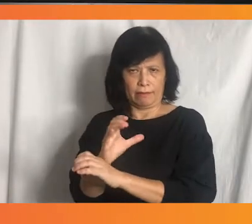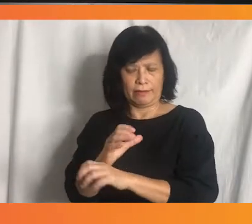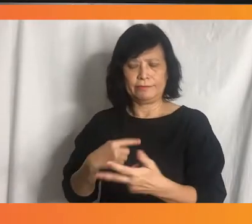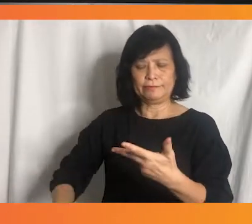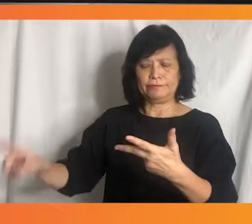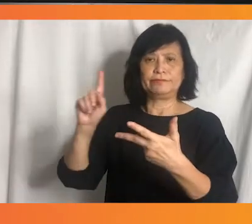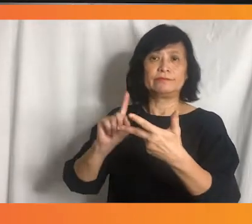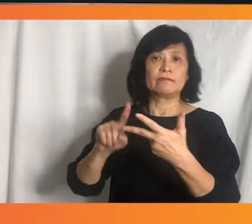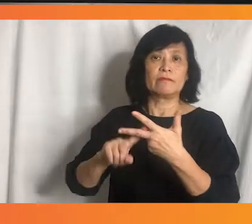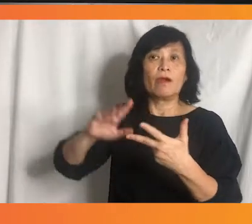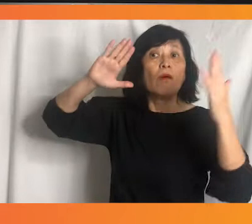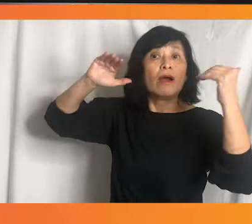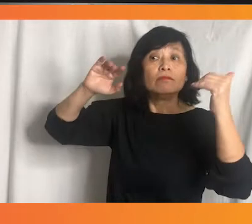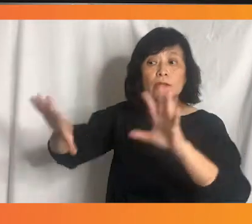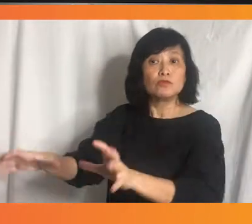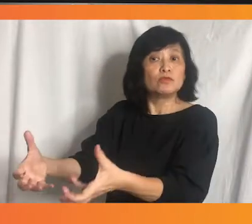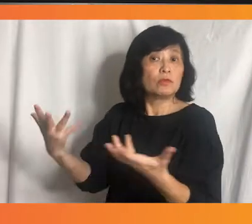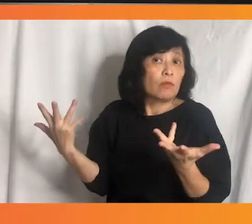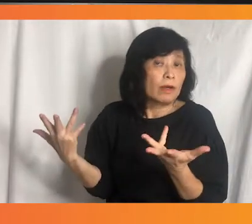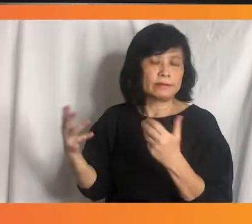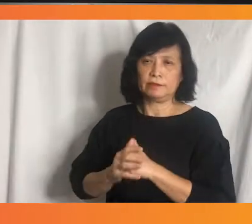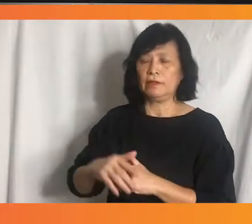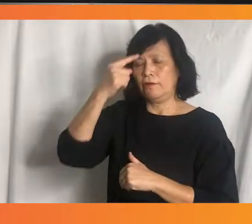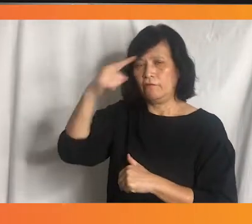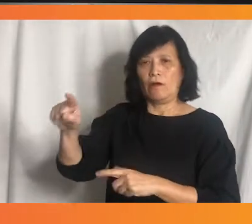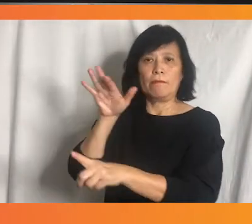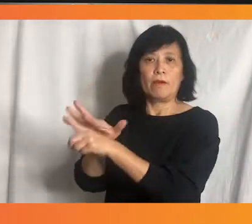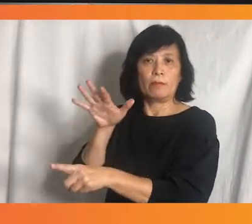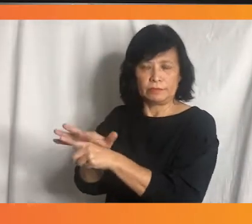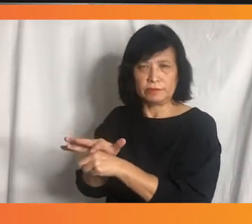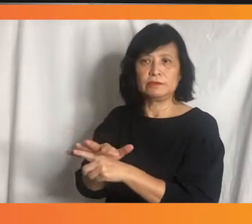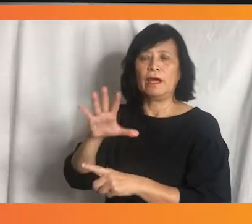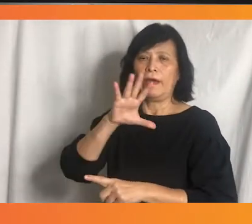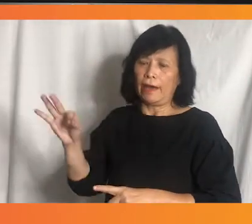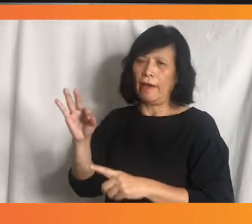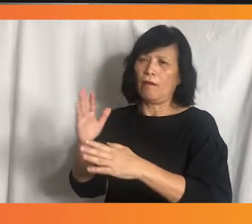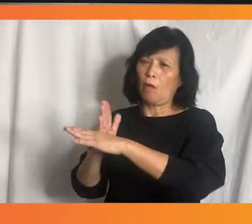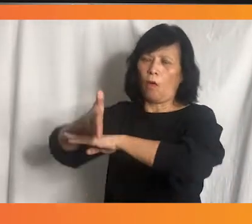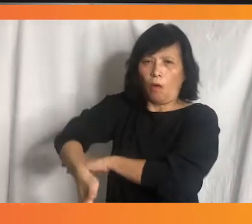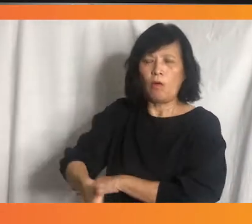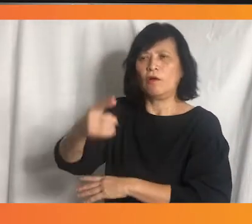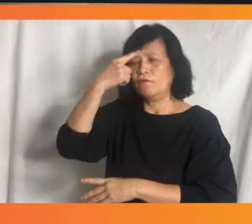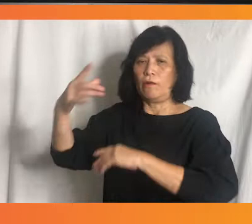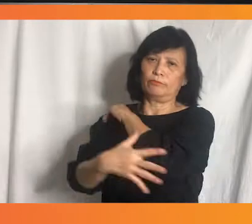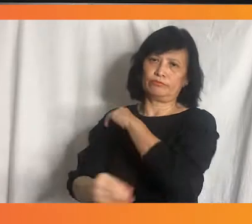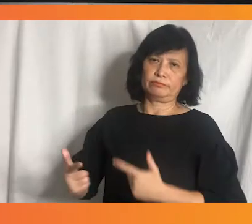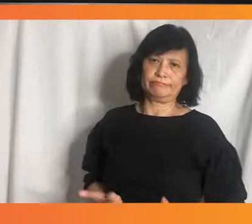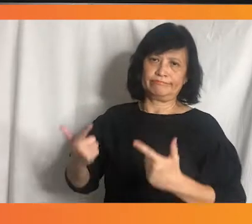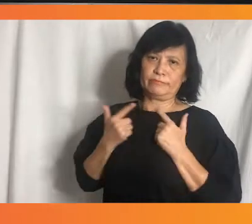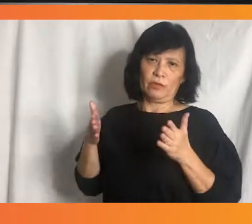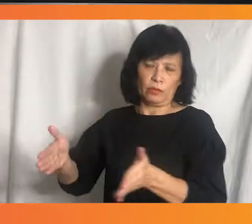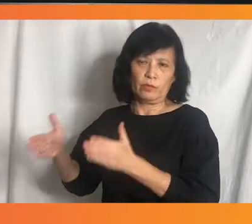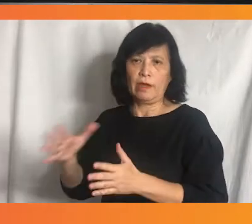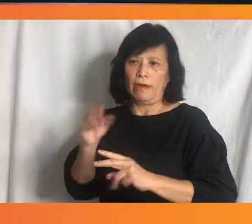The third wave we expect to encounter in healthcare is a population who indulges excessively in poor lifestyle habits, which can